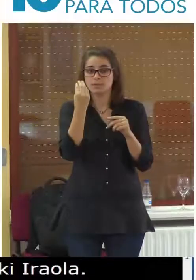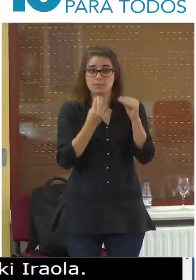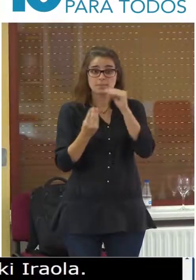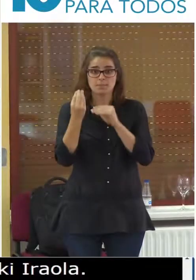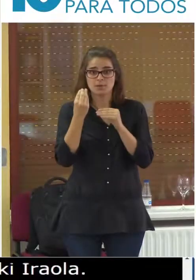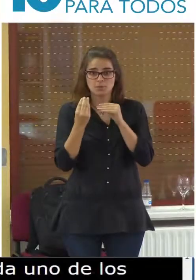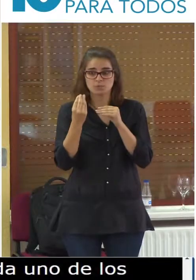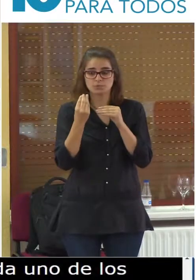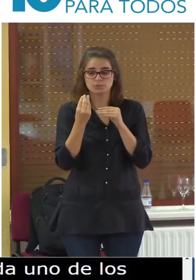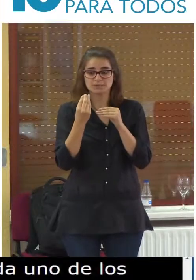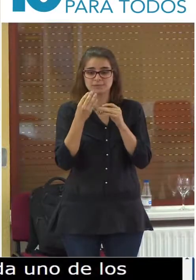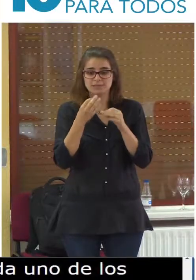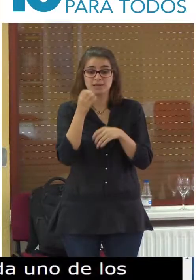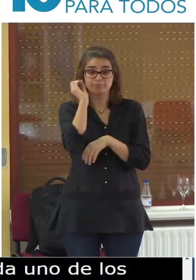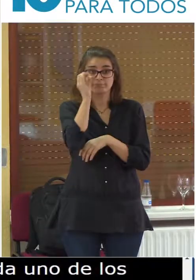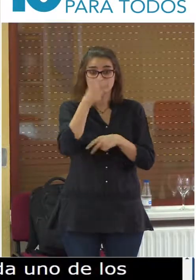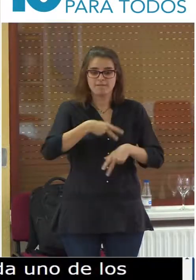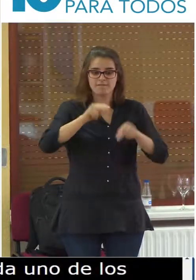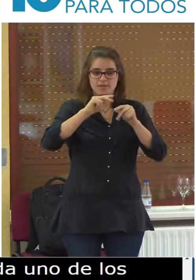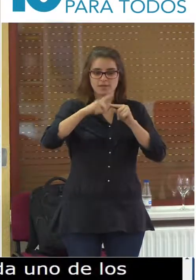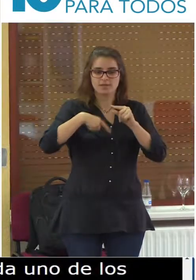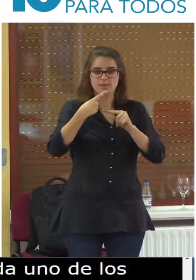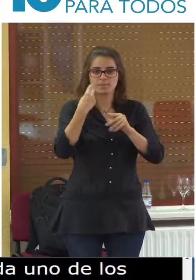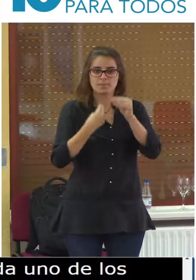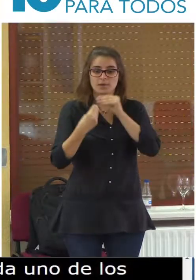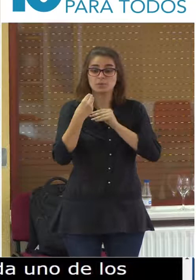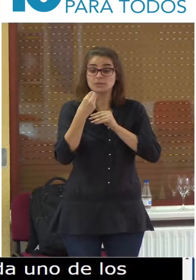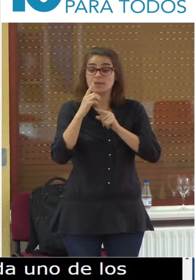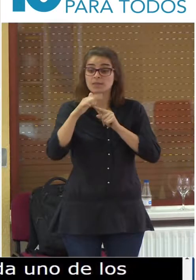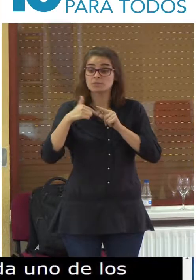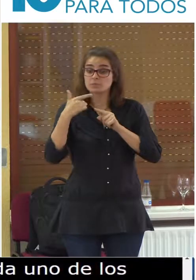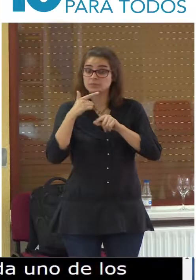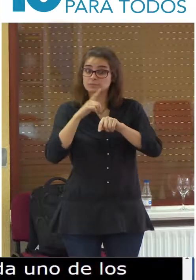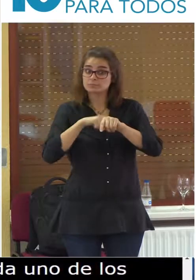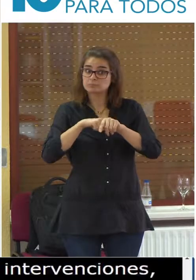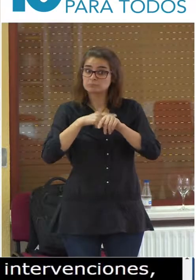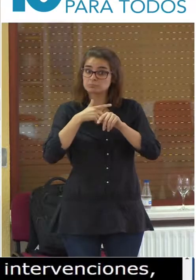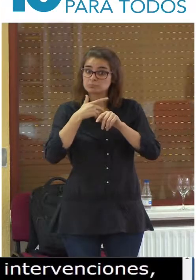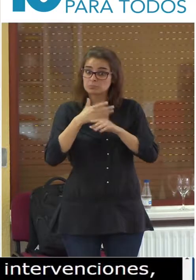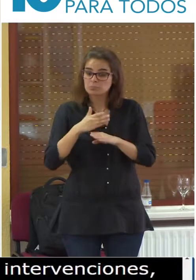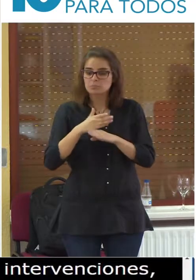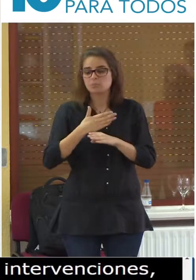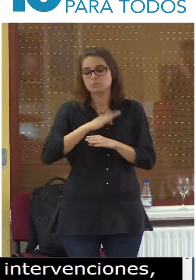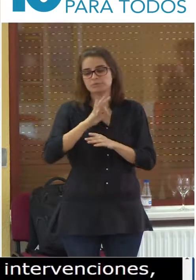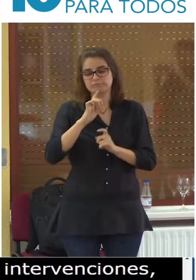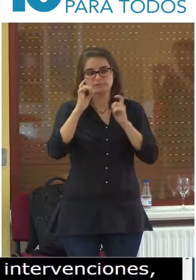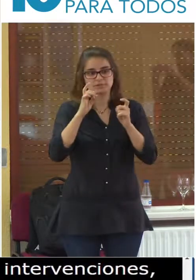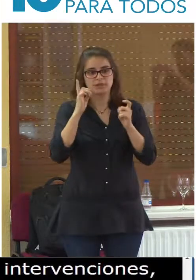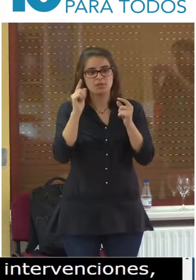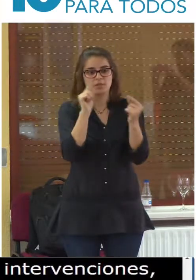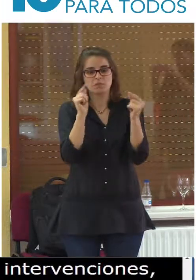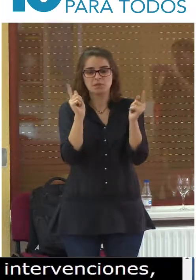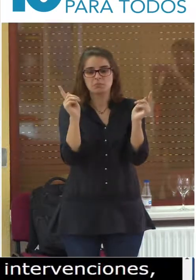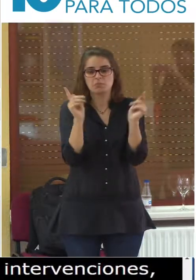per speech, and then there will be a Q&A session, and if we have time we will try to open